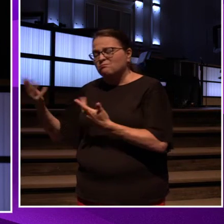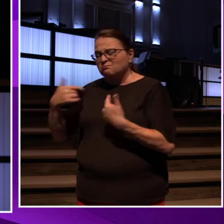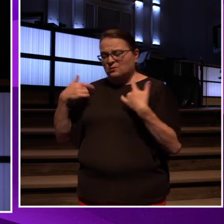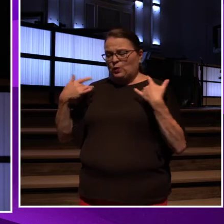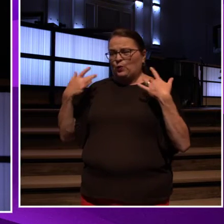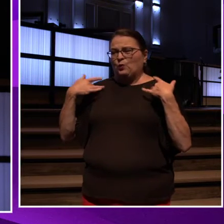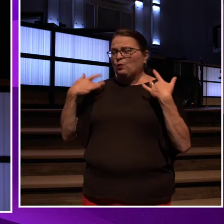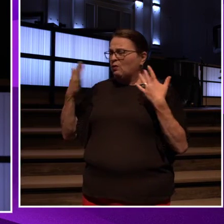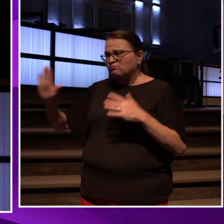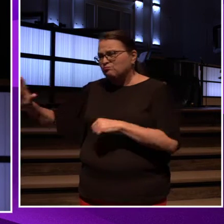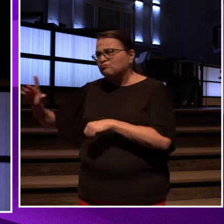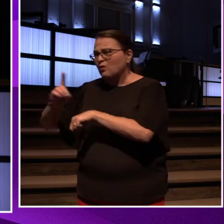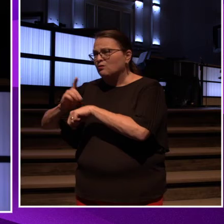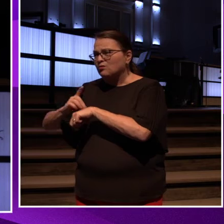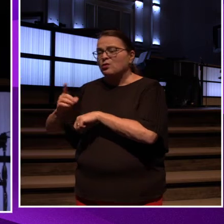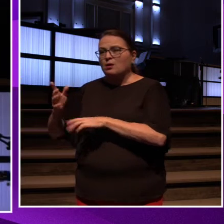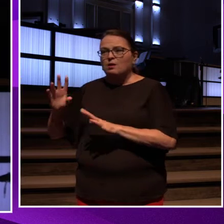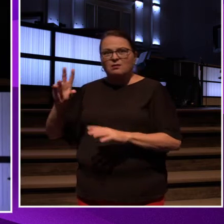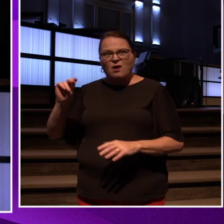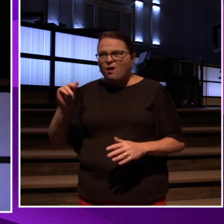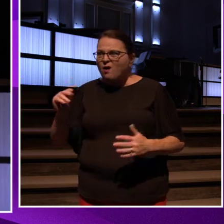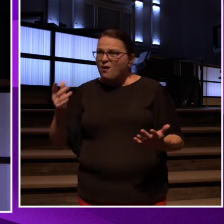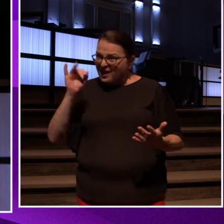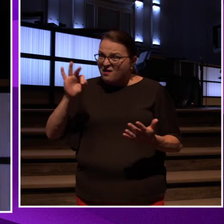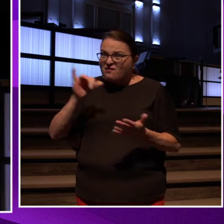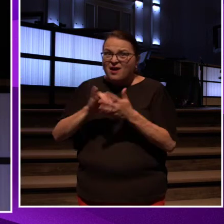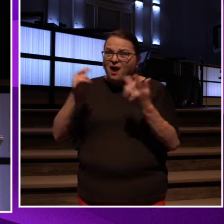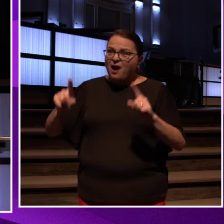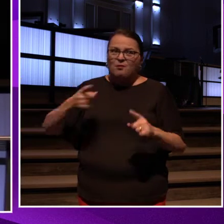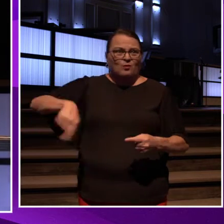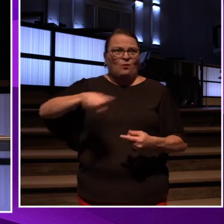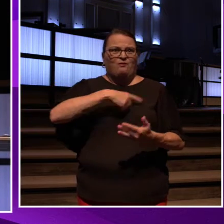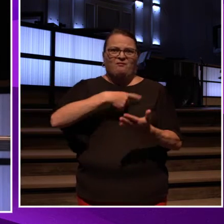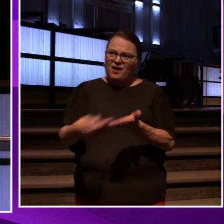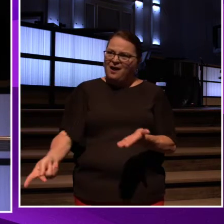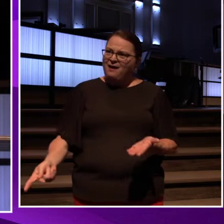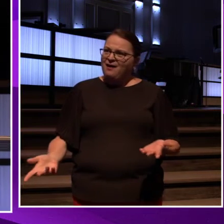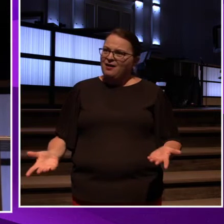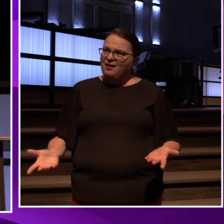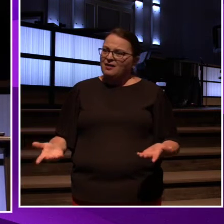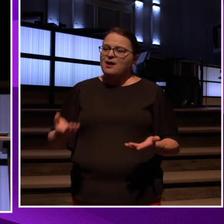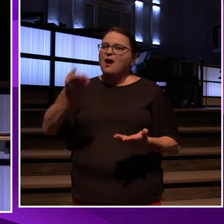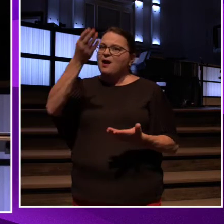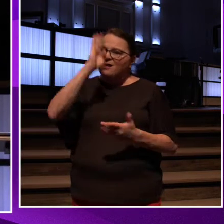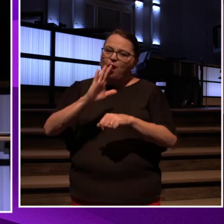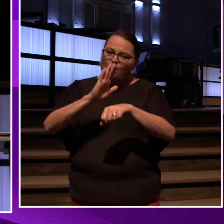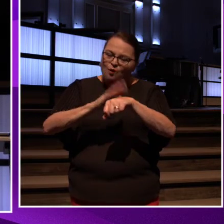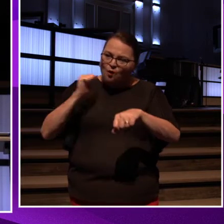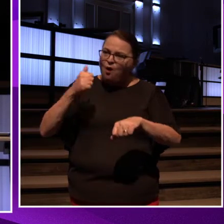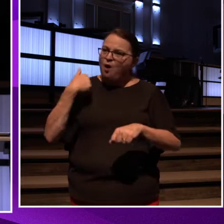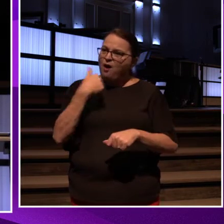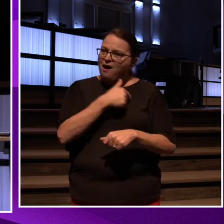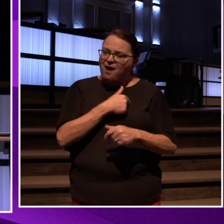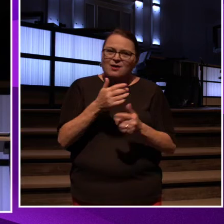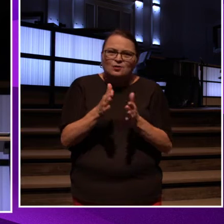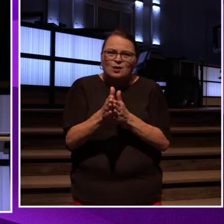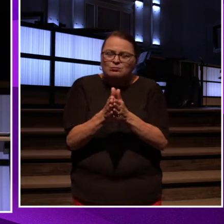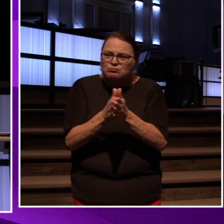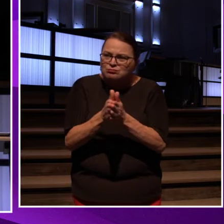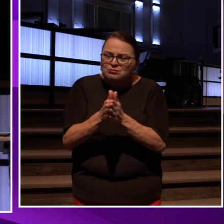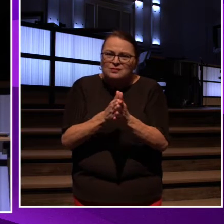share. If that's all that's happening, we're failing. God calls us to motivate you, to remind you,